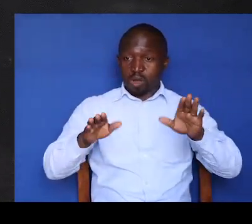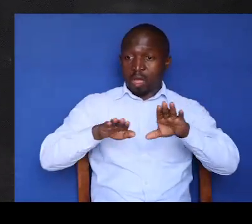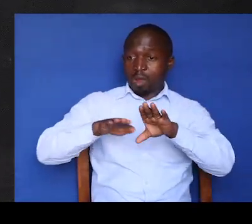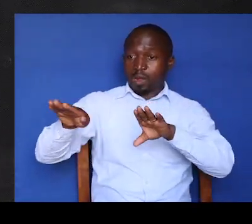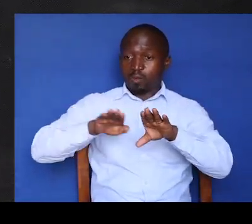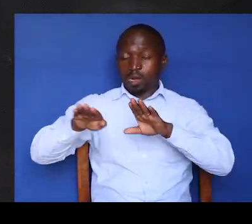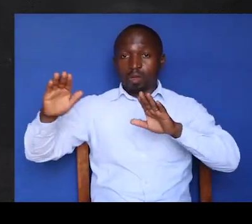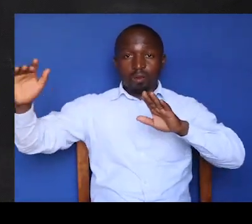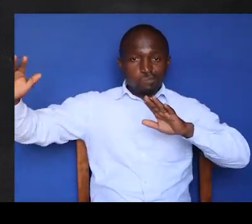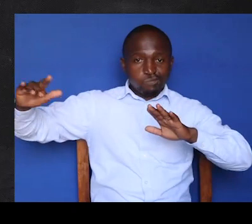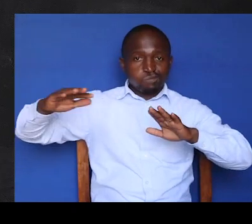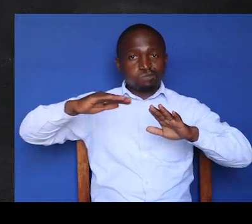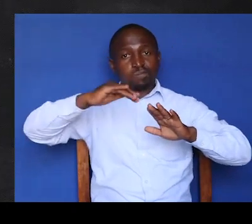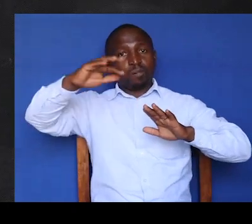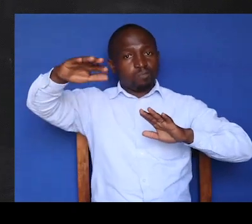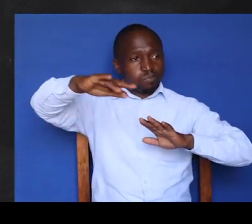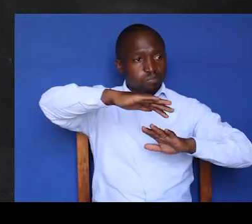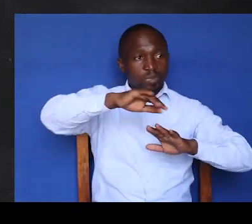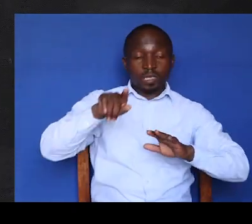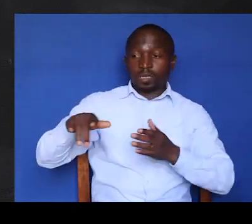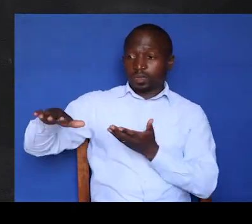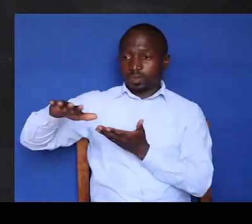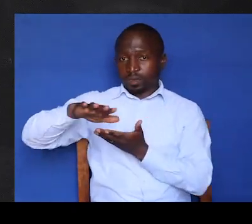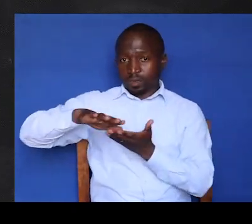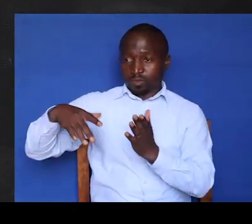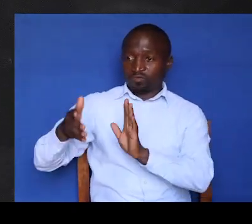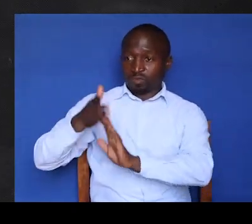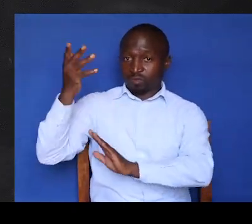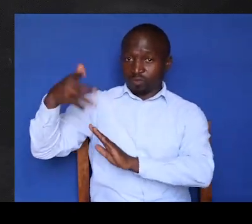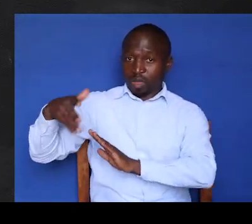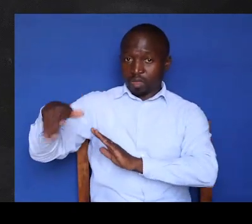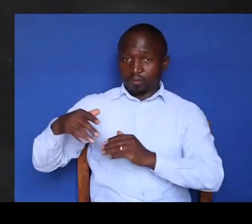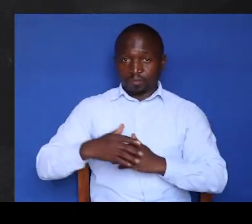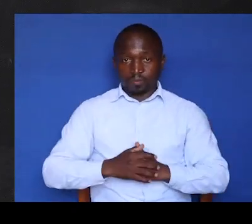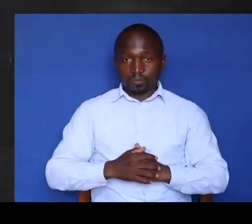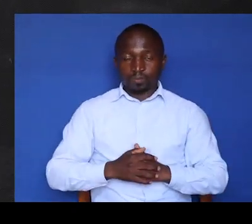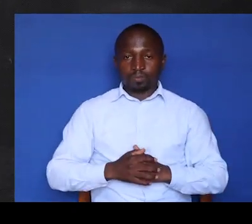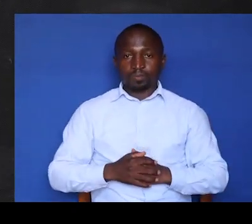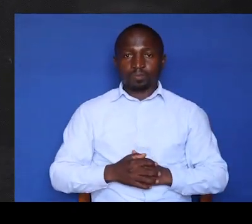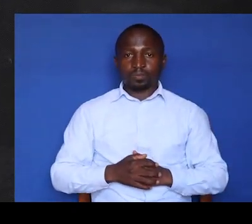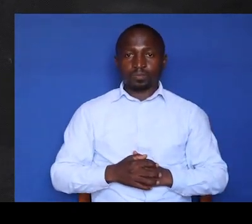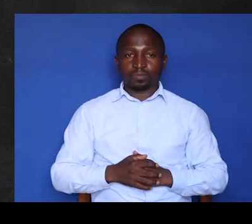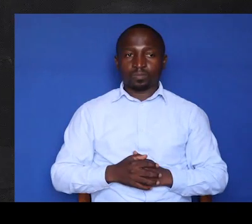flow, understood as catchment area or drainage basin.